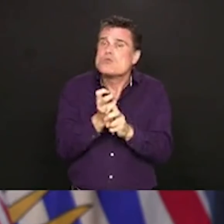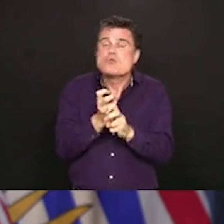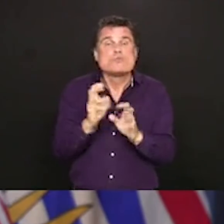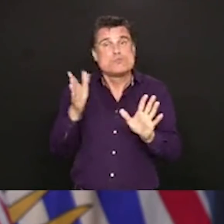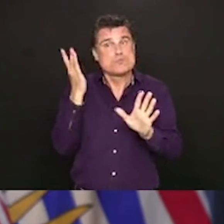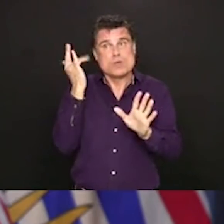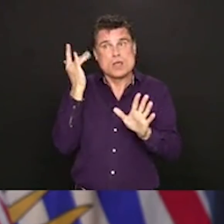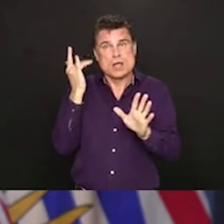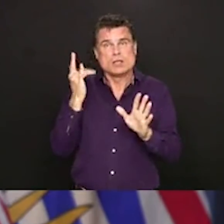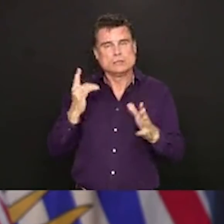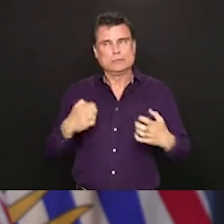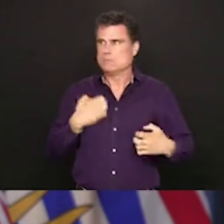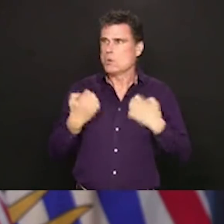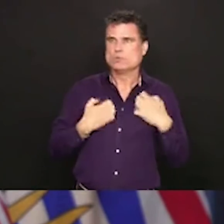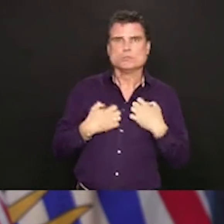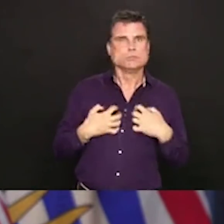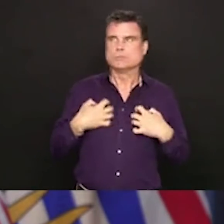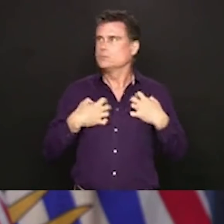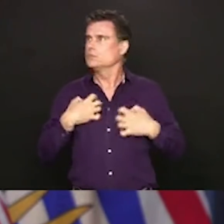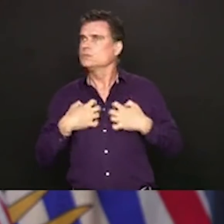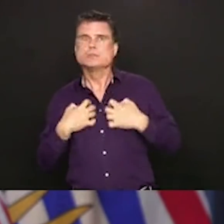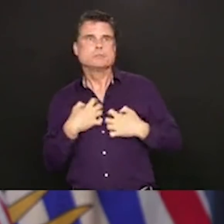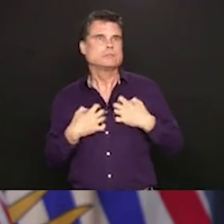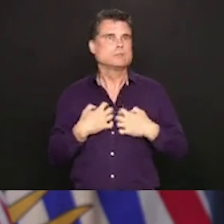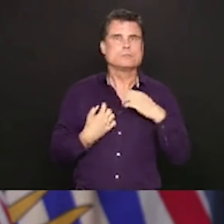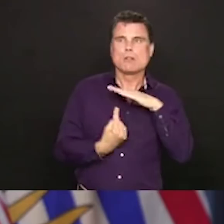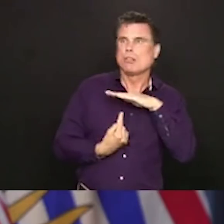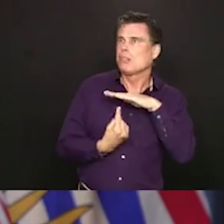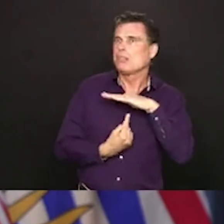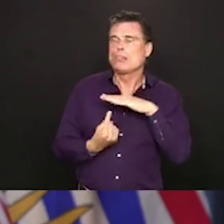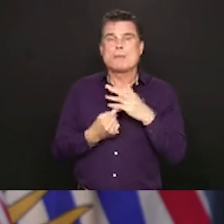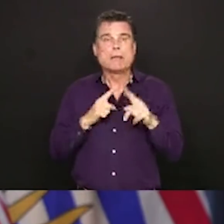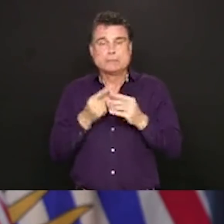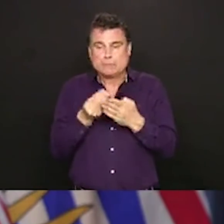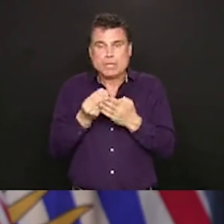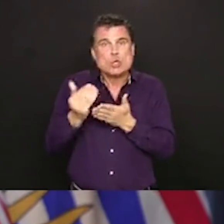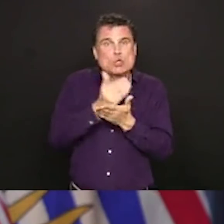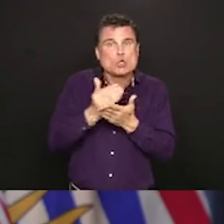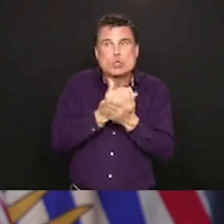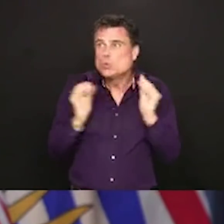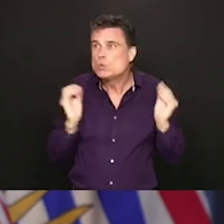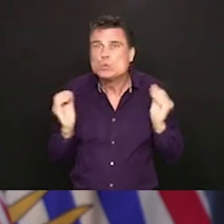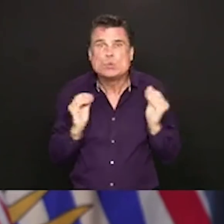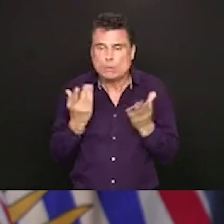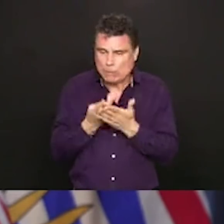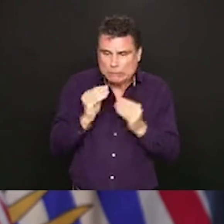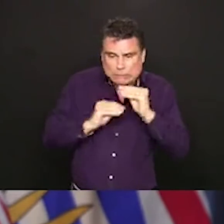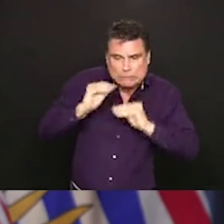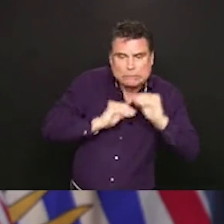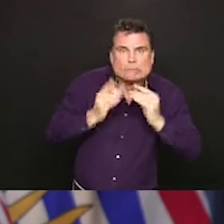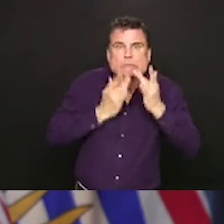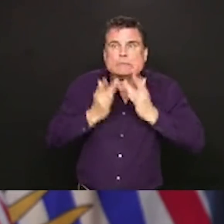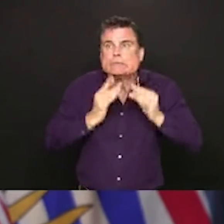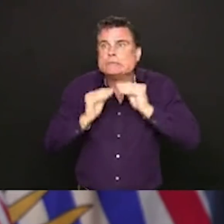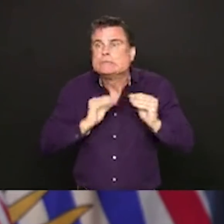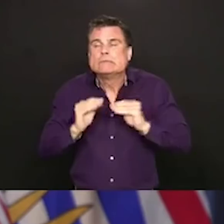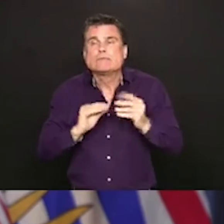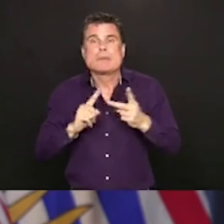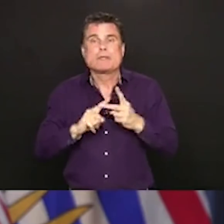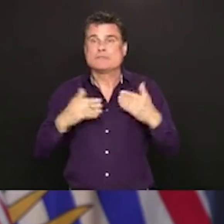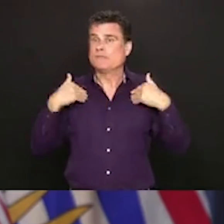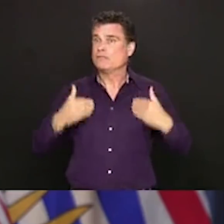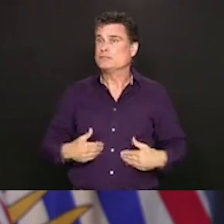But we can look future knowing that we're getting through this together. That it is not forever. But we must